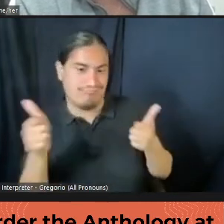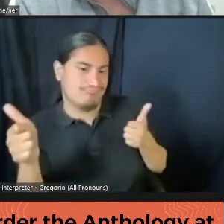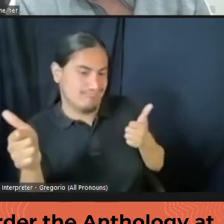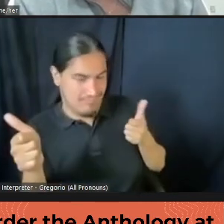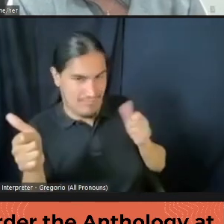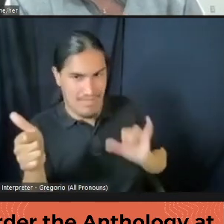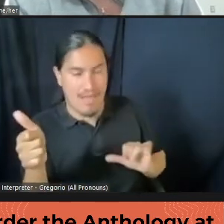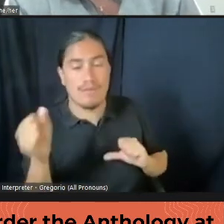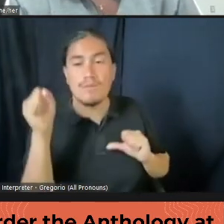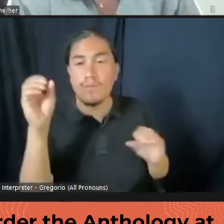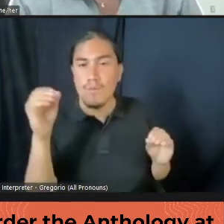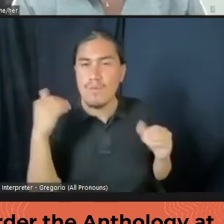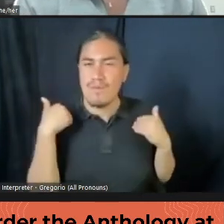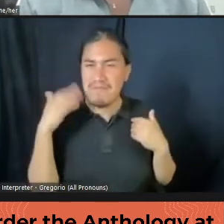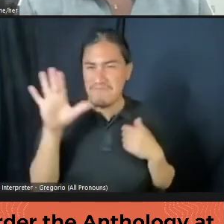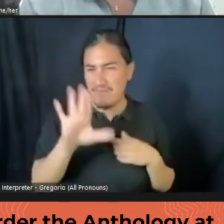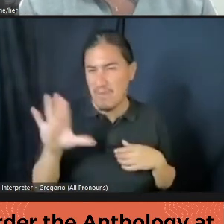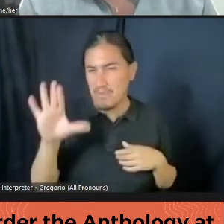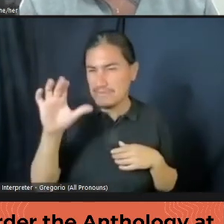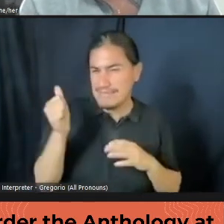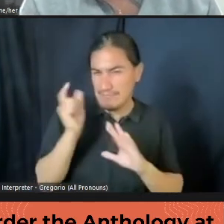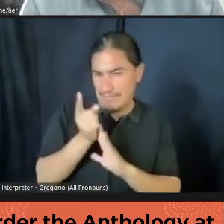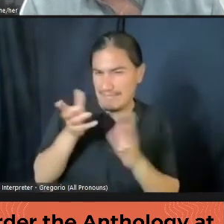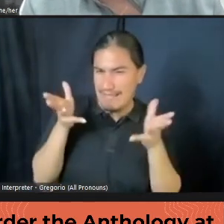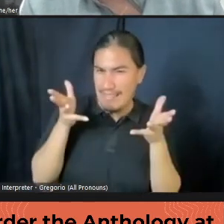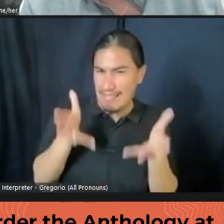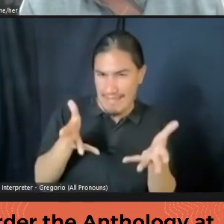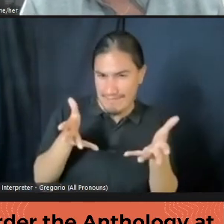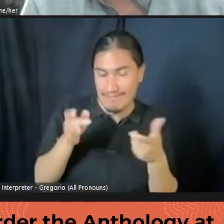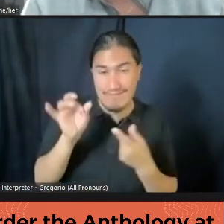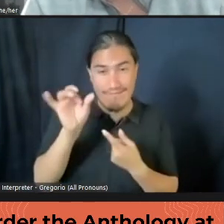So we have about 10 minutes left, and in that